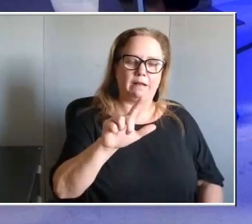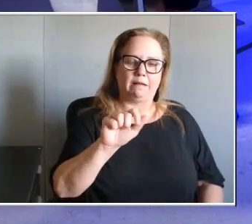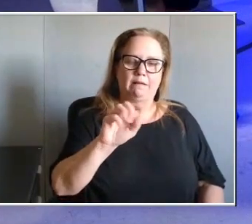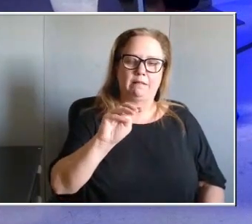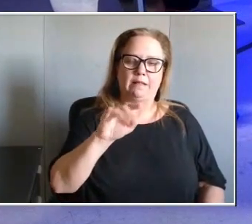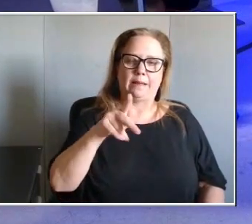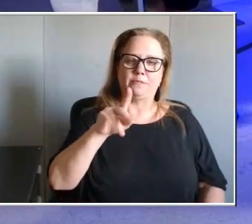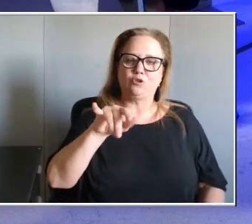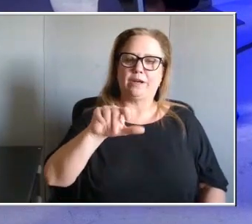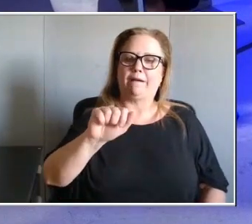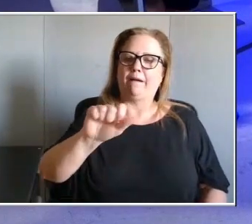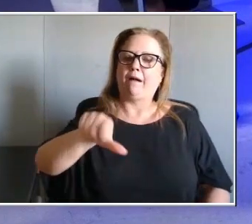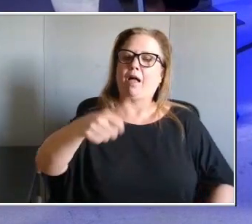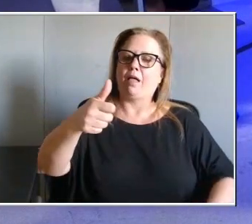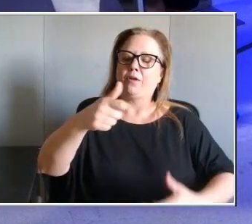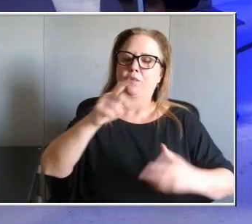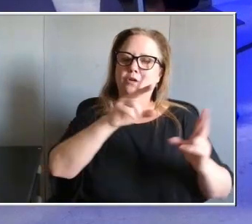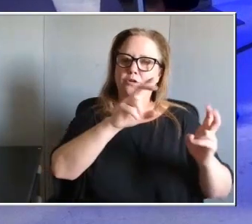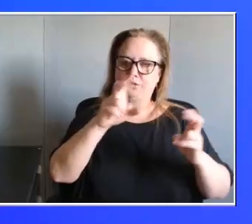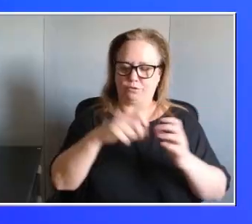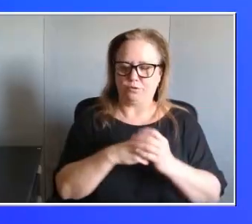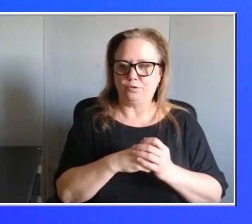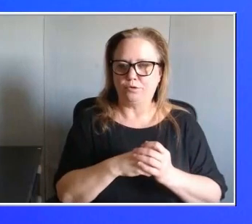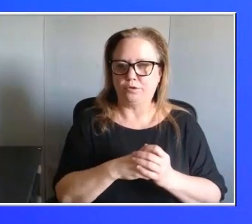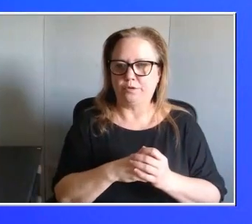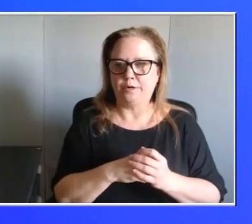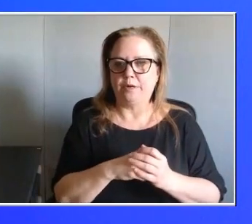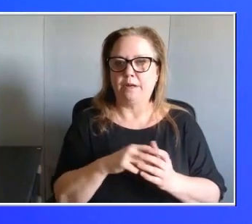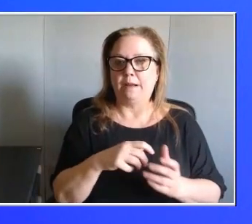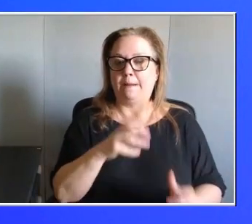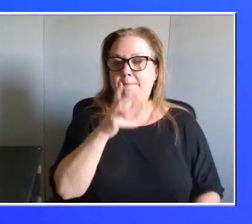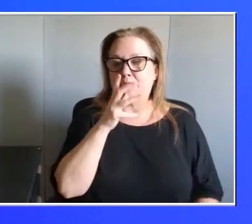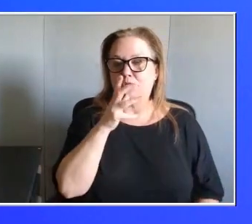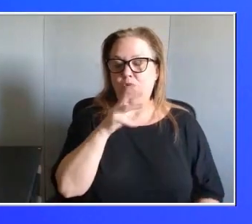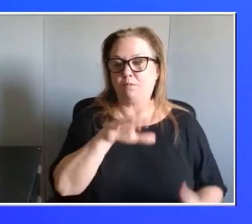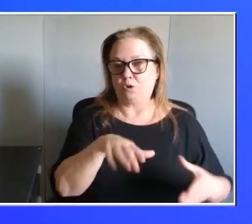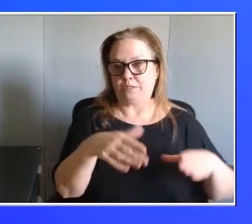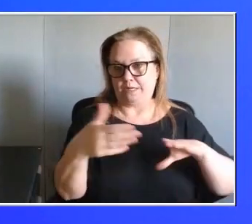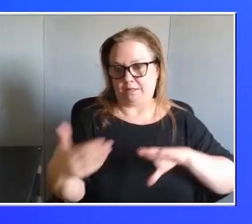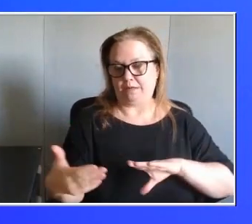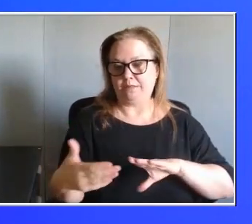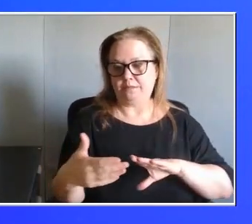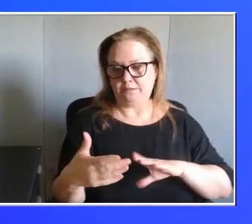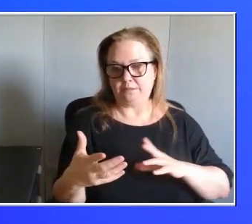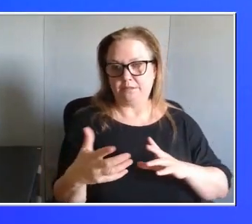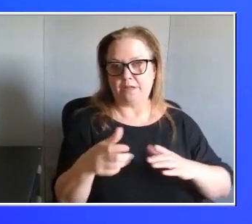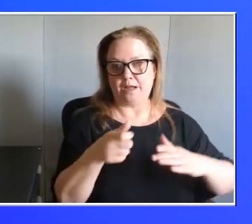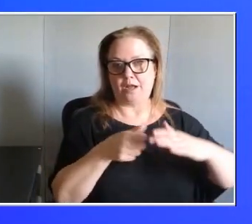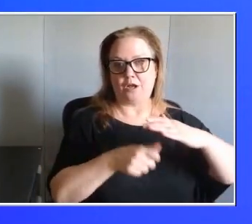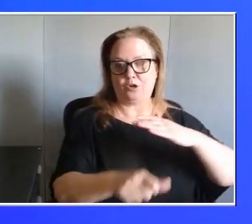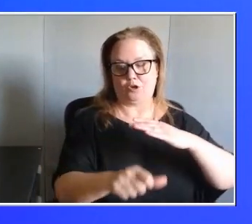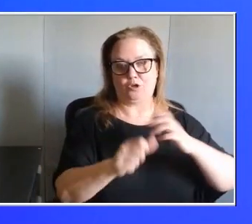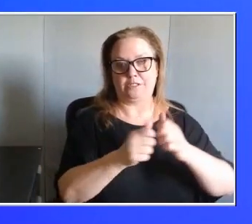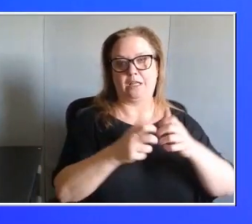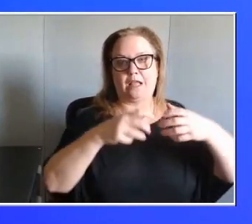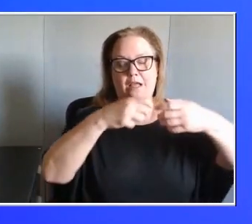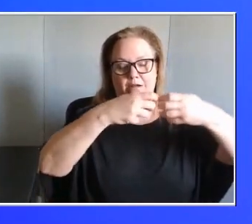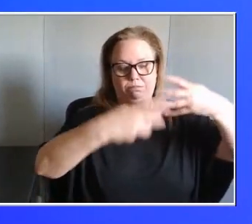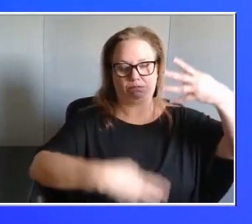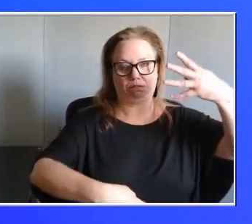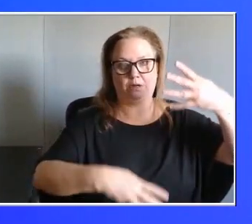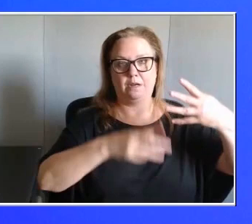have to be nervous about? Yeah, that's a great question. So, maternal mortality is kind of the tip of the iceberg. Underneath that is a lot of stuff.